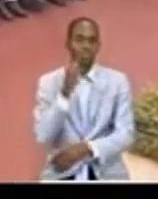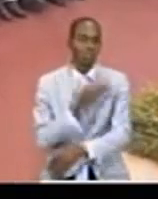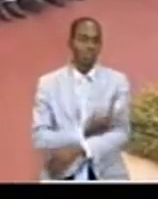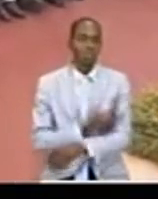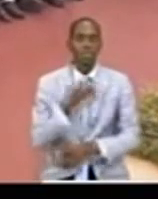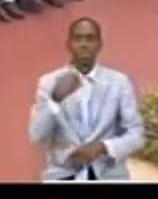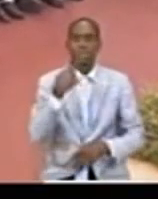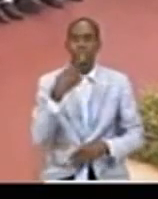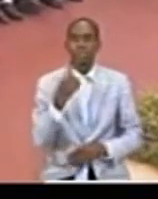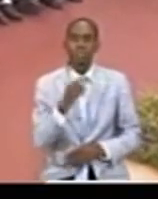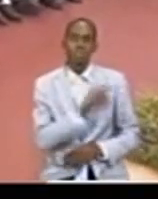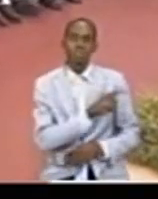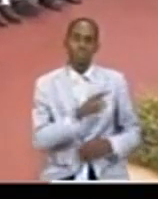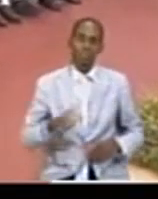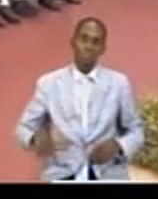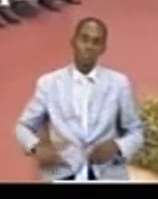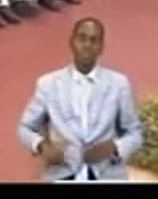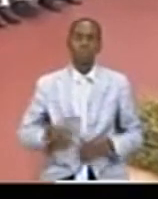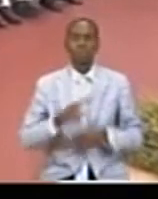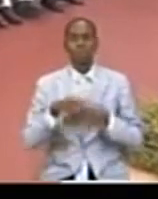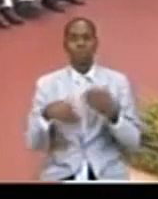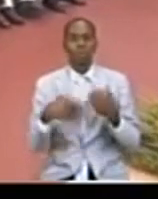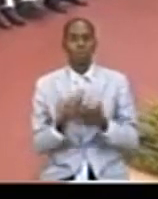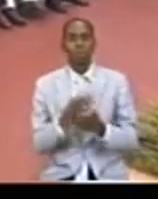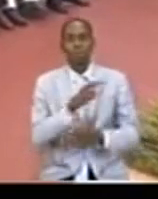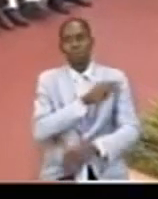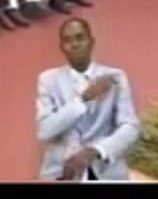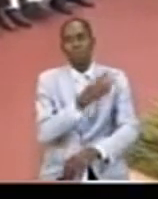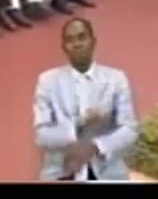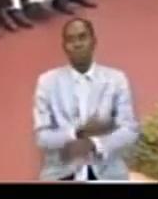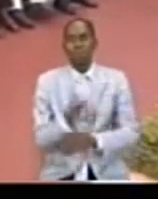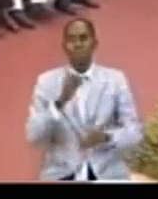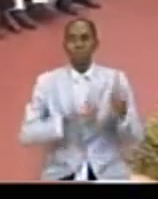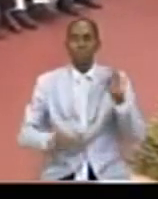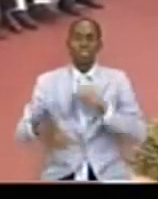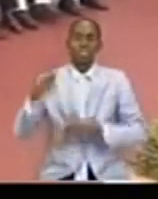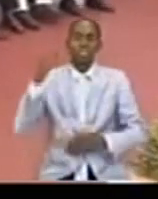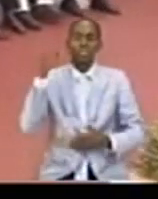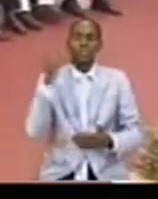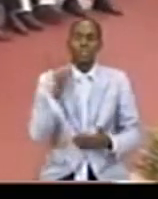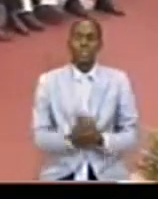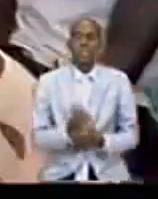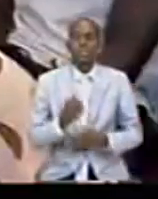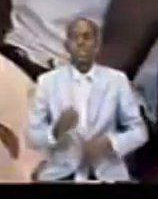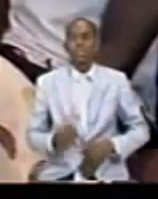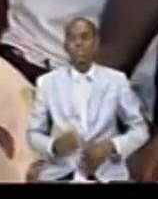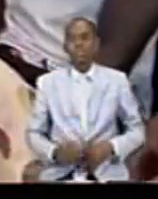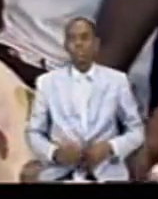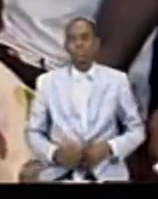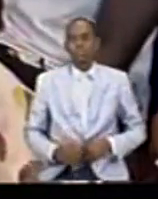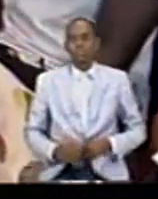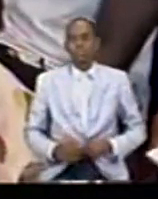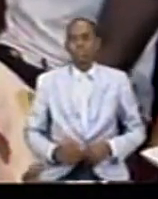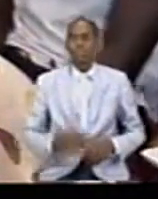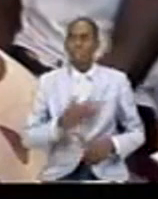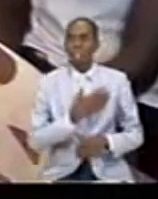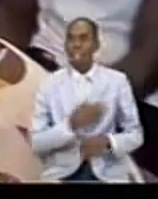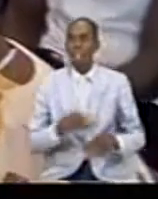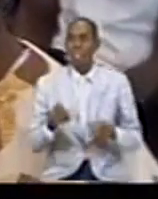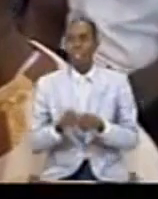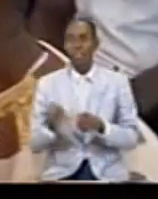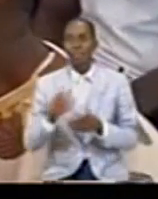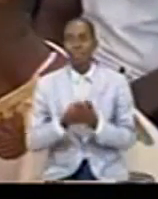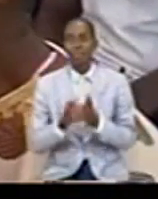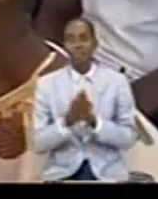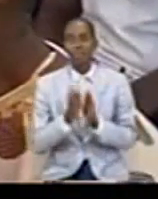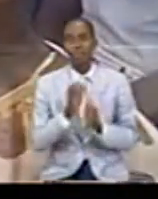the Lord Almighty. Somebody say amen over there. Amen. And as you become a child of God,